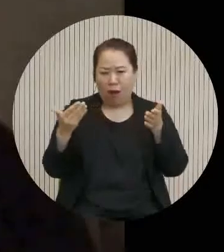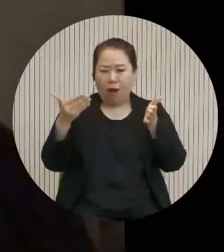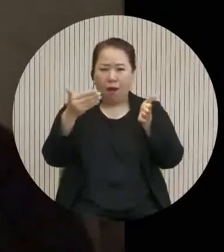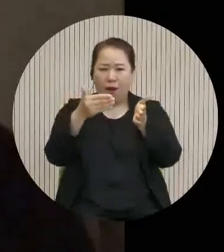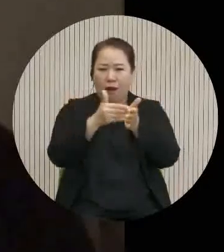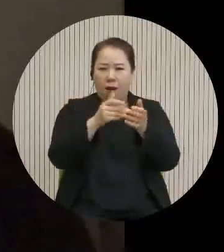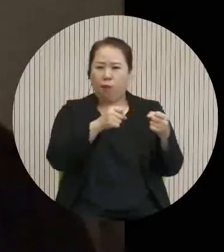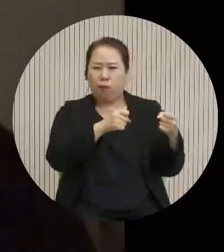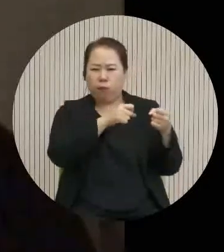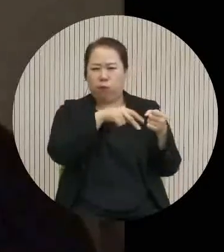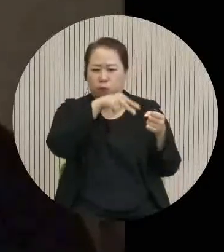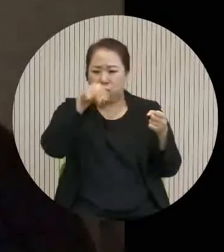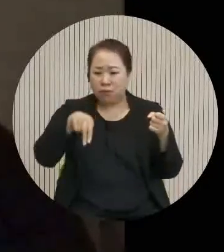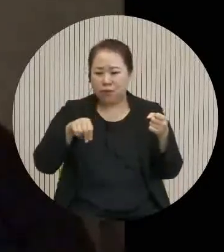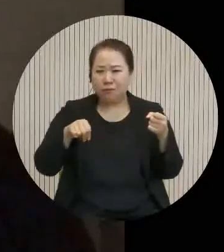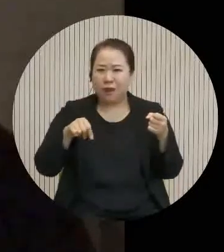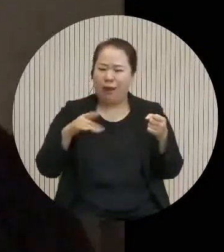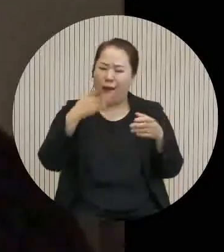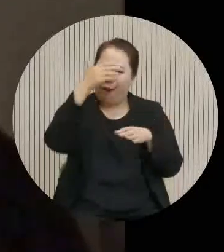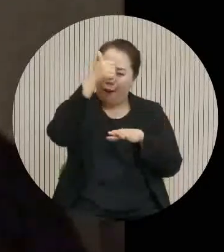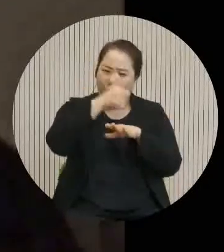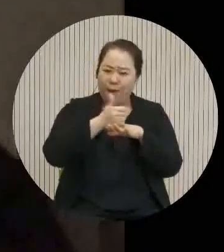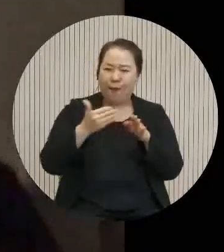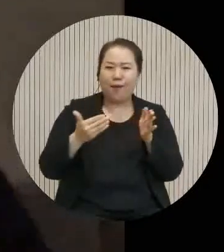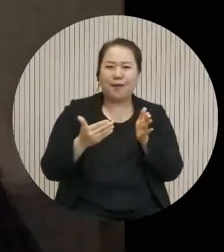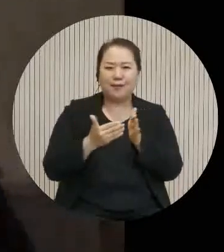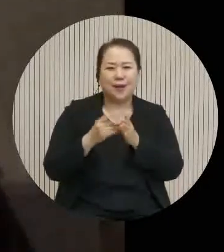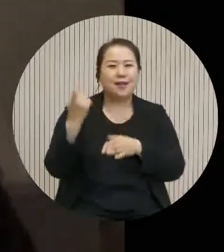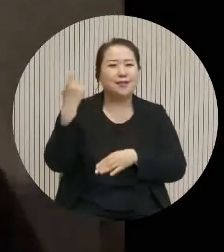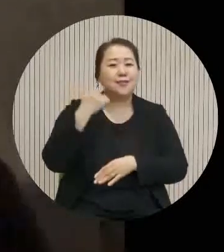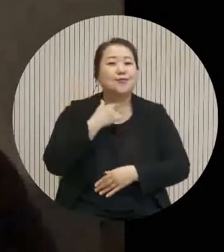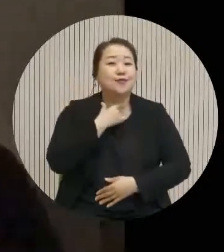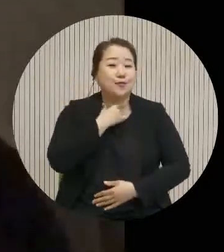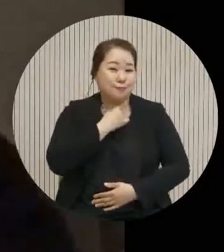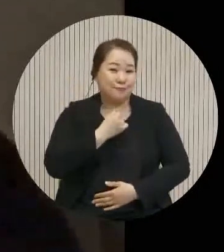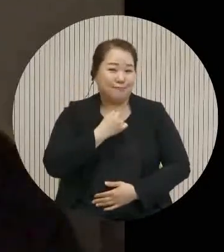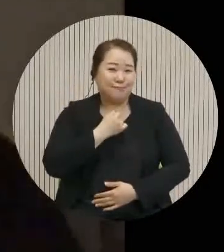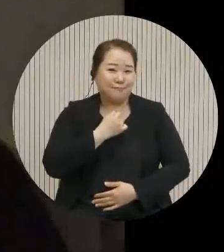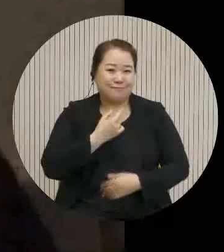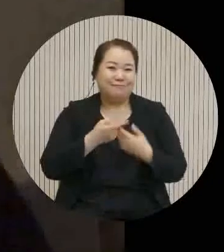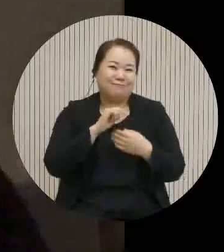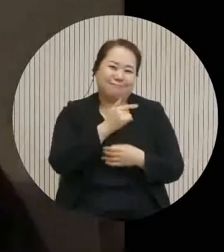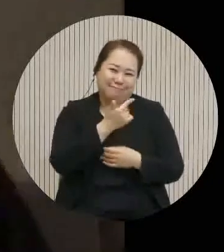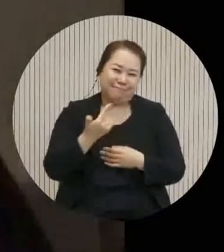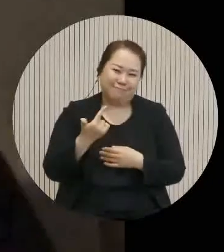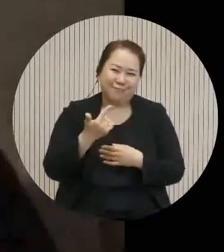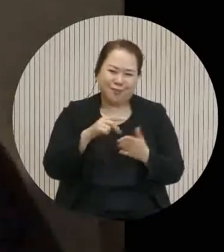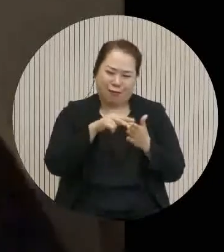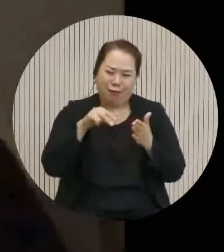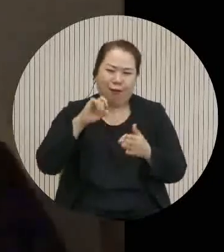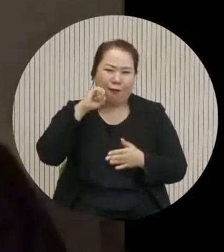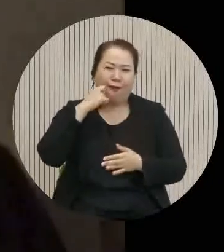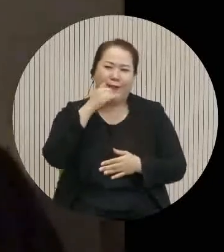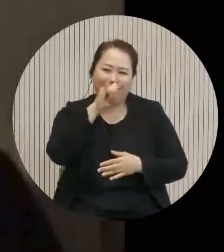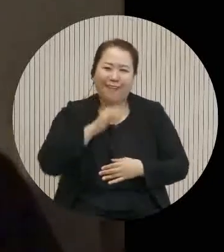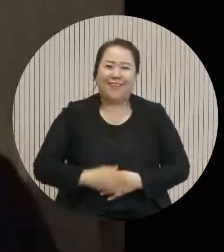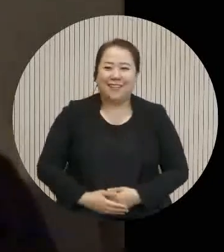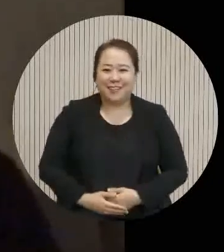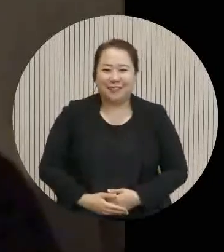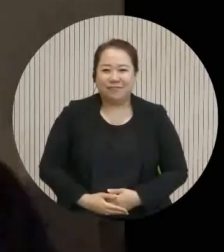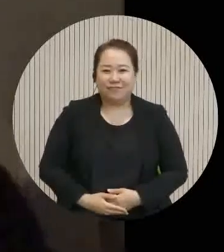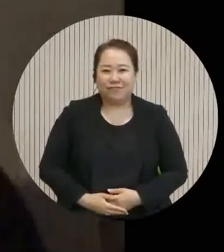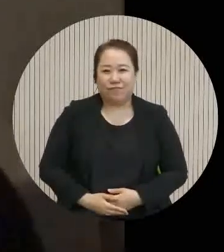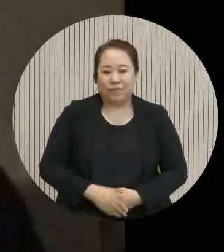to the end of this chapter because it's so good. I listened to Harry Potter, which is all about school,